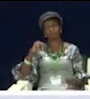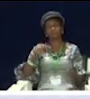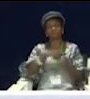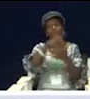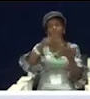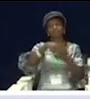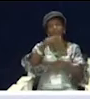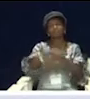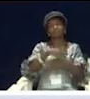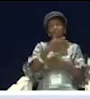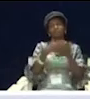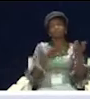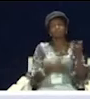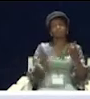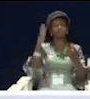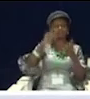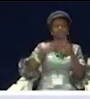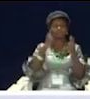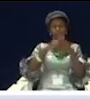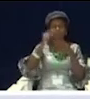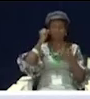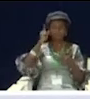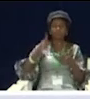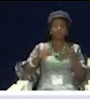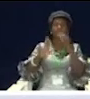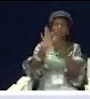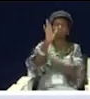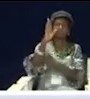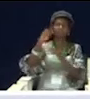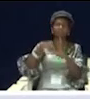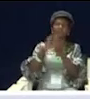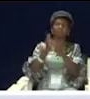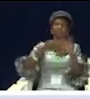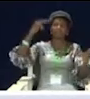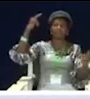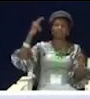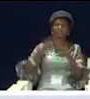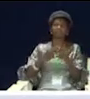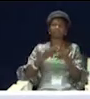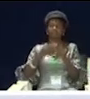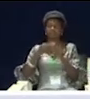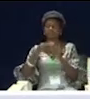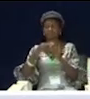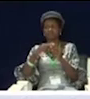Tonight, somebody will begin to understand God.